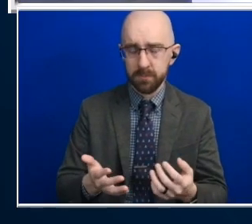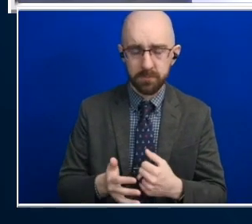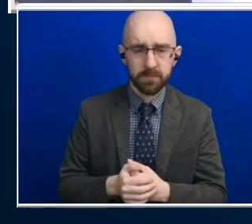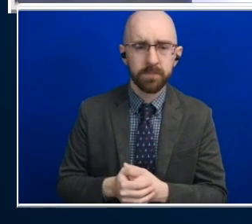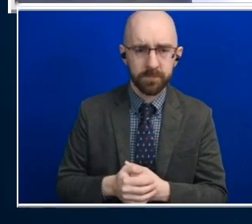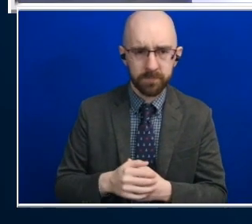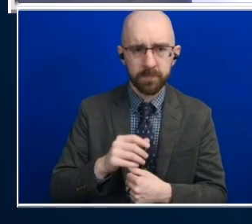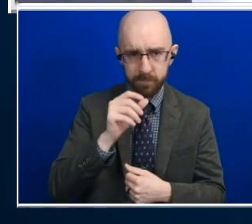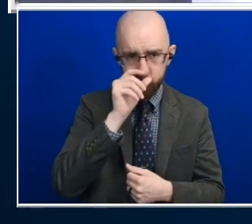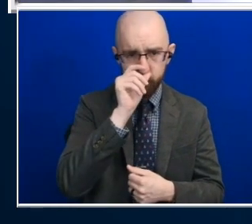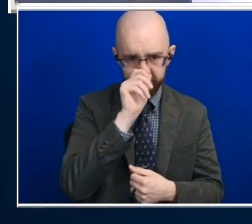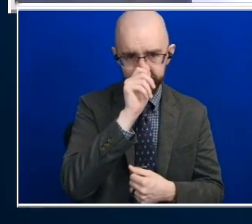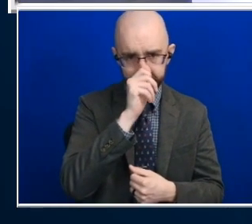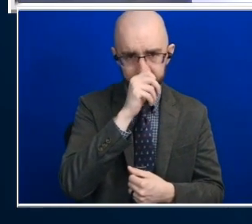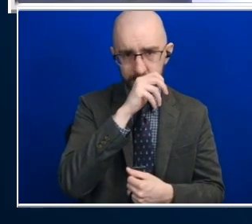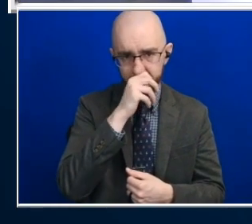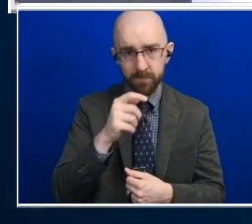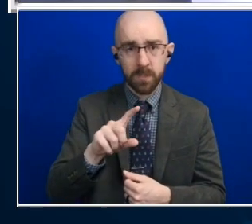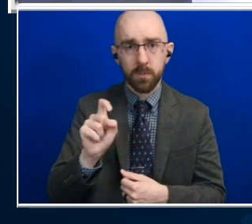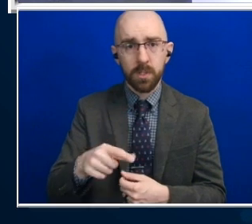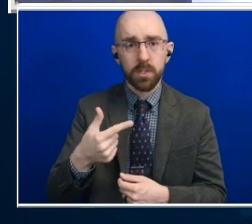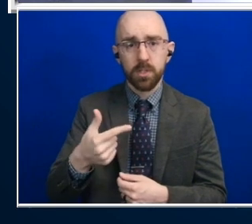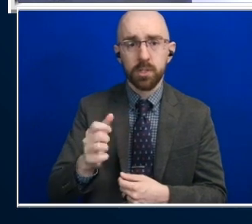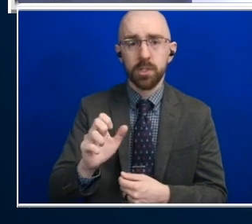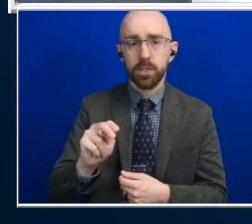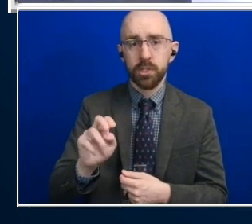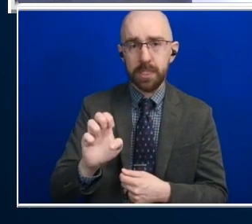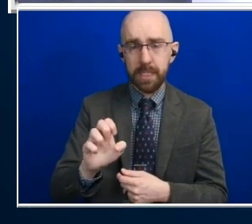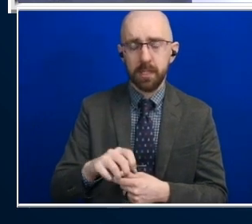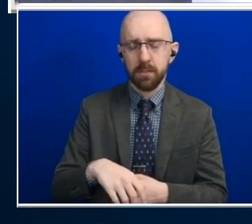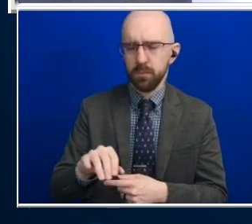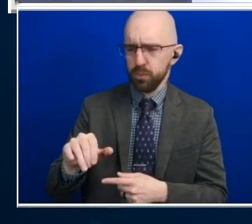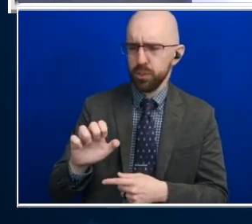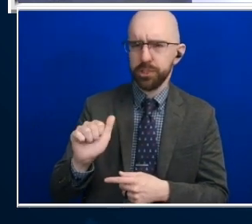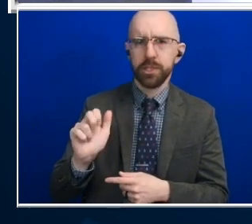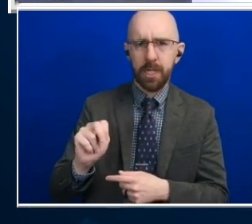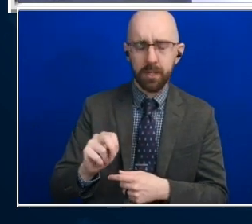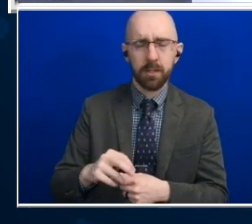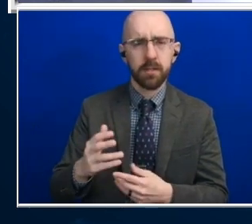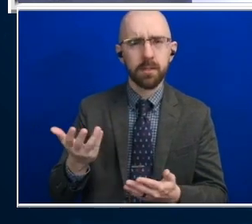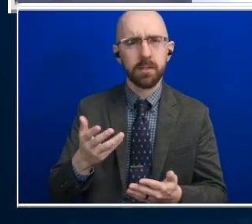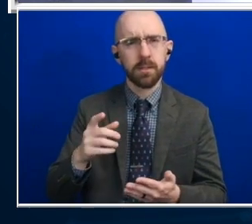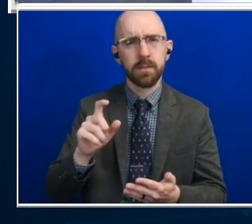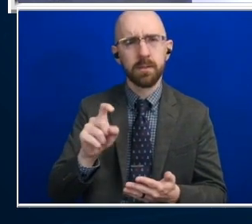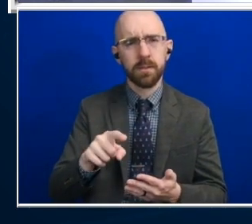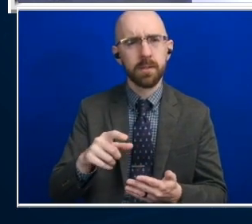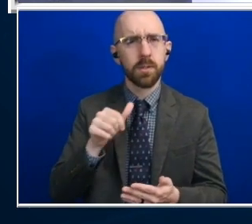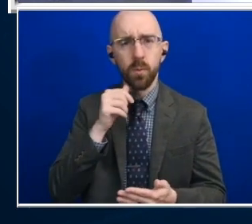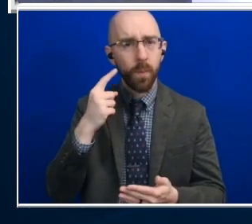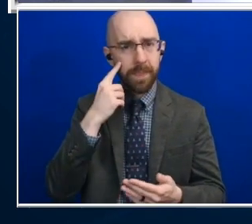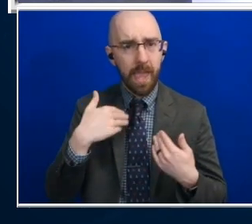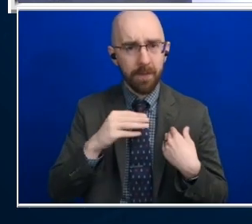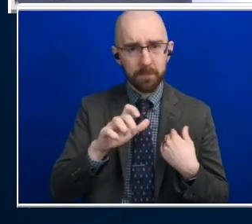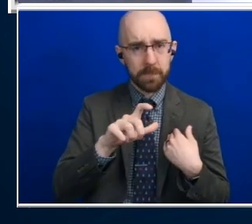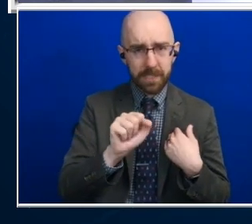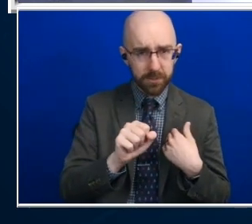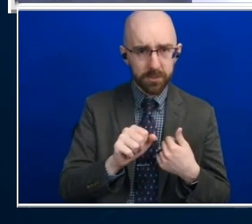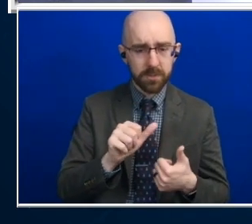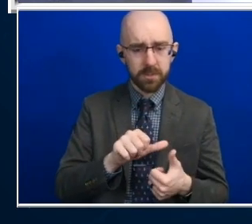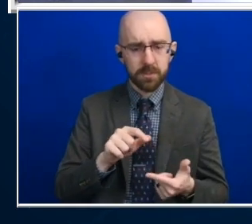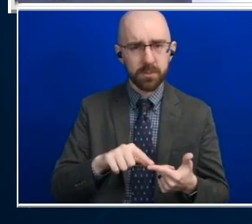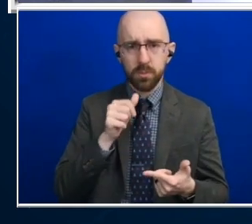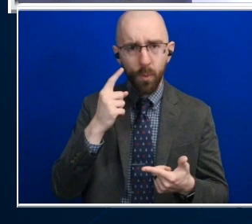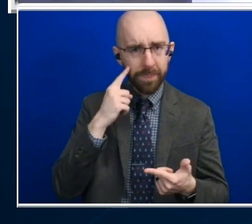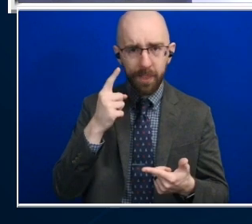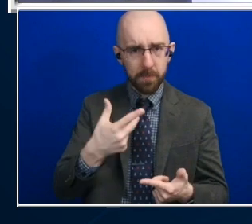Okay, and a question from Jean for Dr. Hawkinson. What do you do if you don't think you've had the measles, you don't think you've been vaccinated, and you were